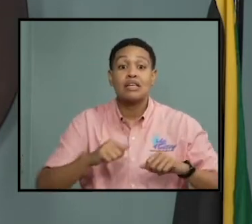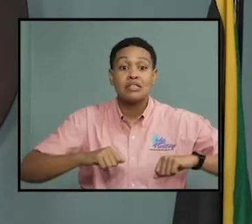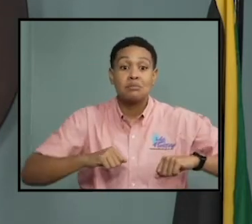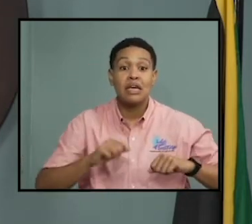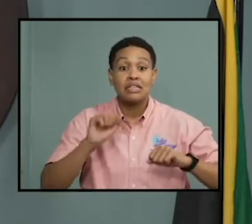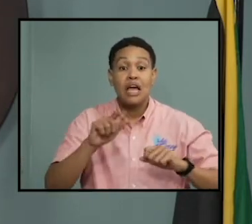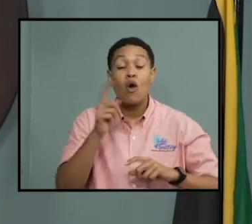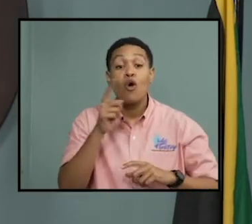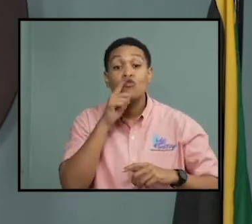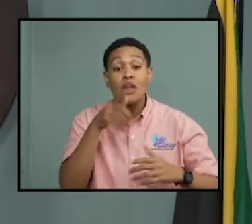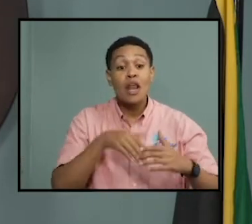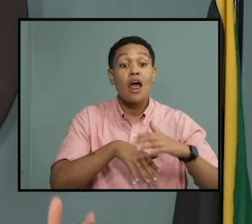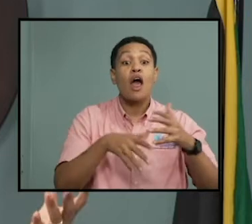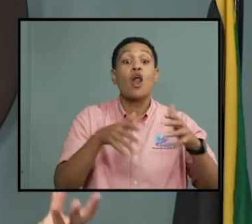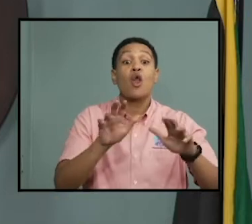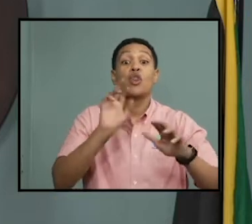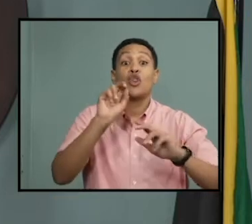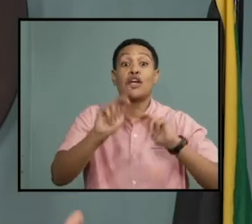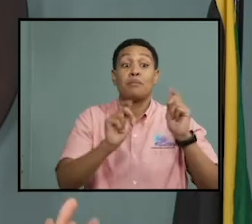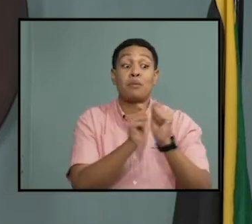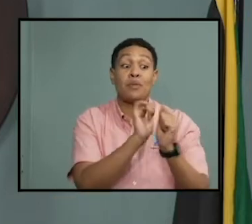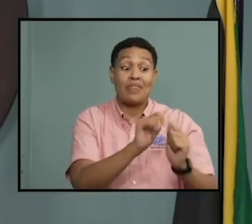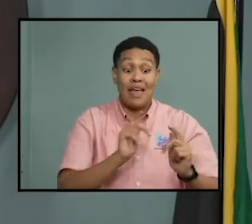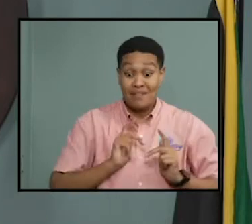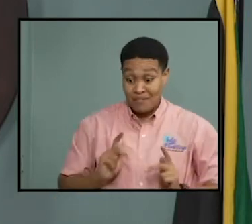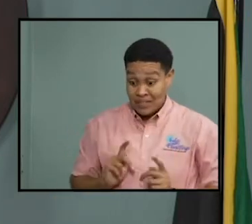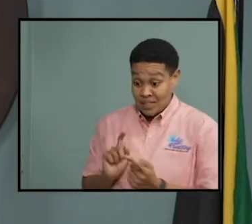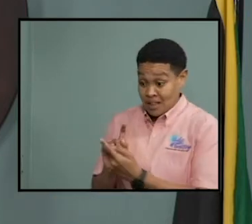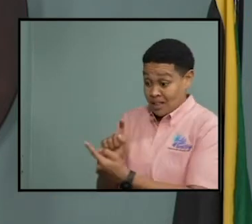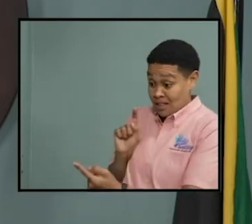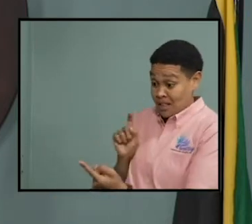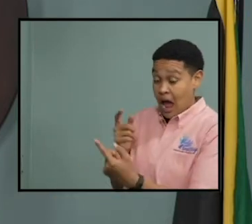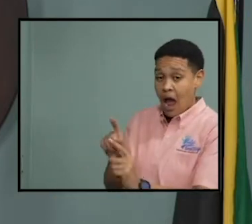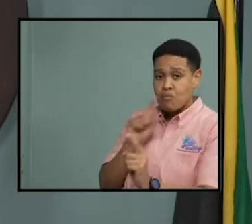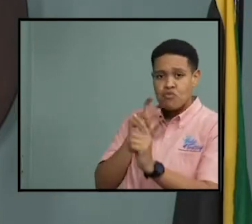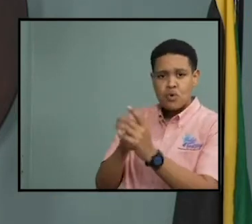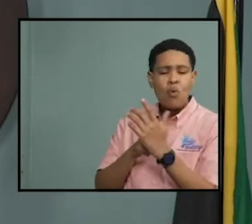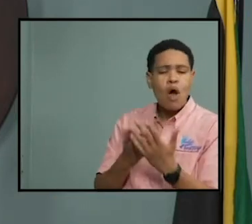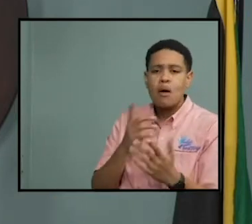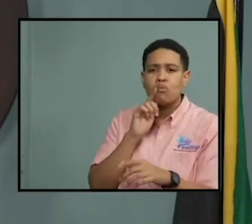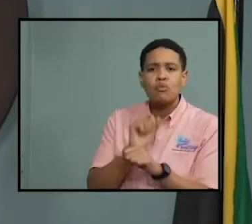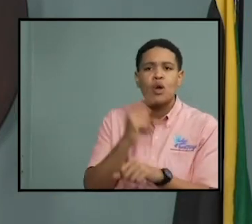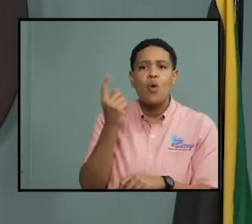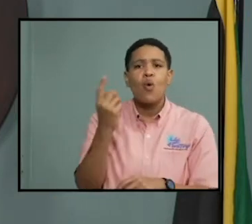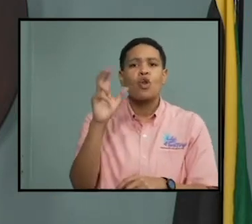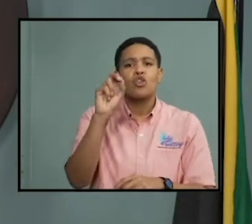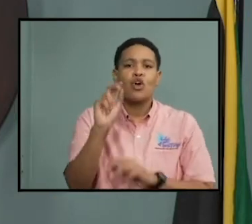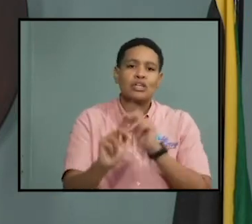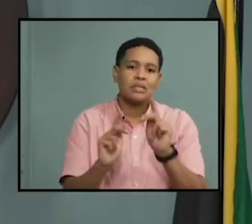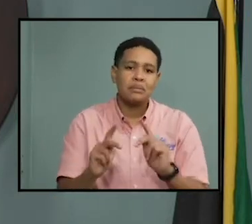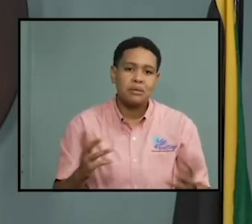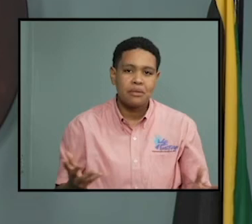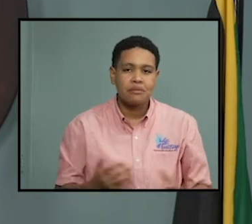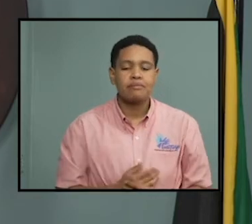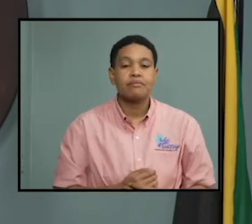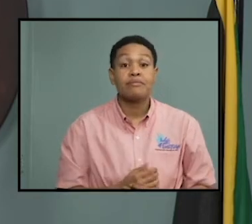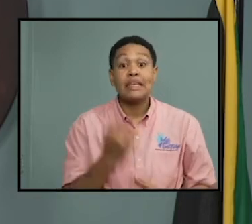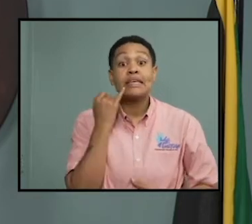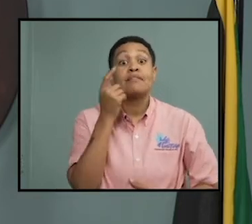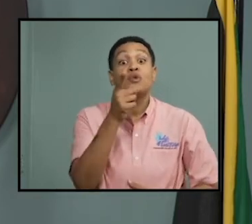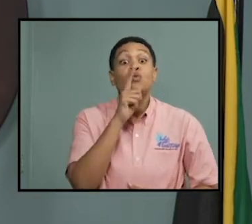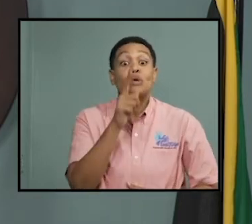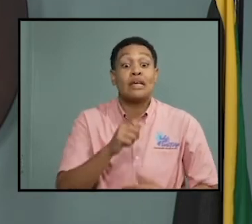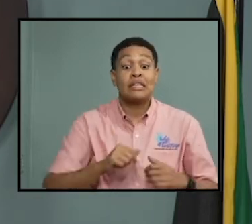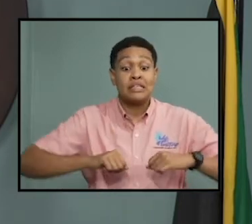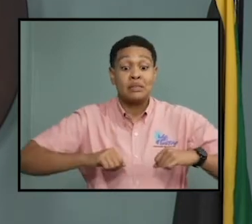only accommodate 30 people with that physical distance requirement, then it is only 30 persons. If your